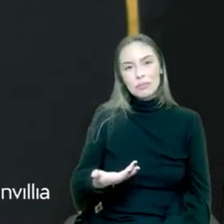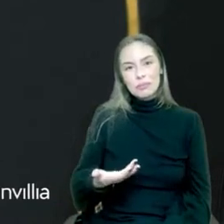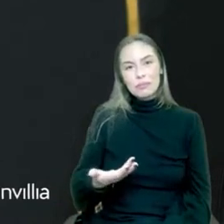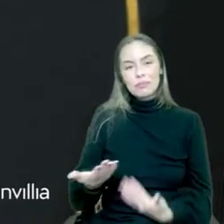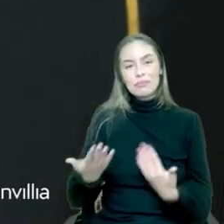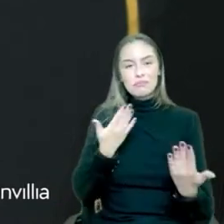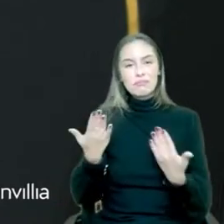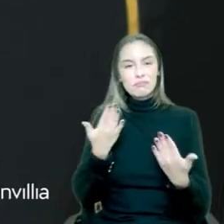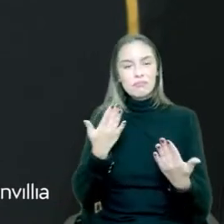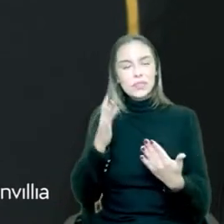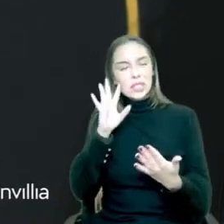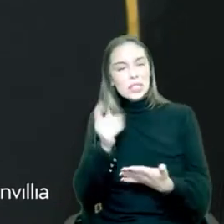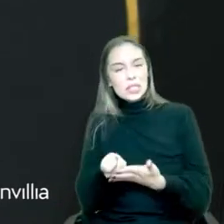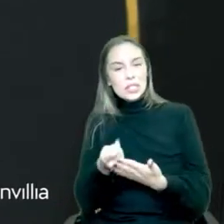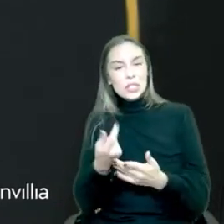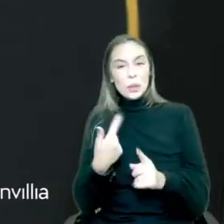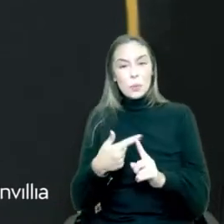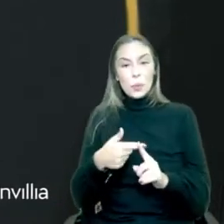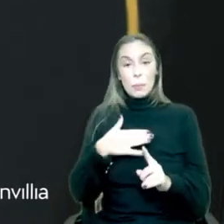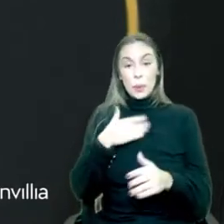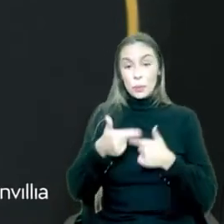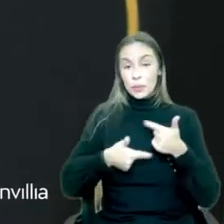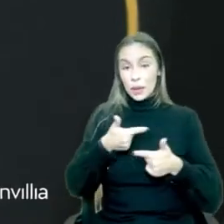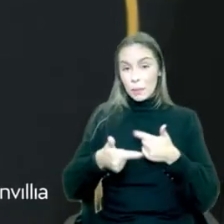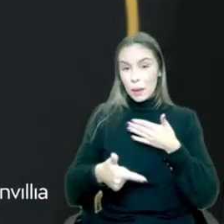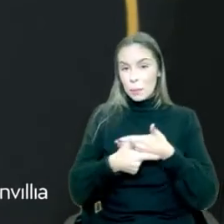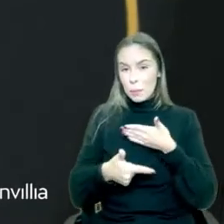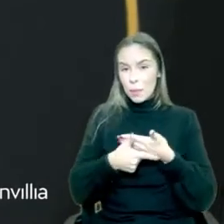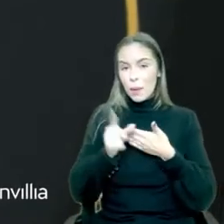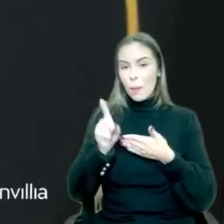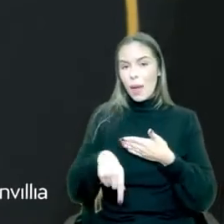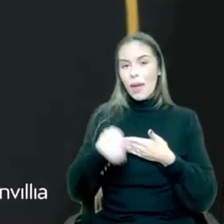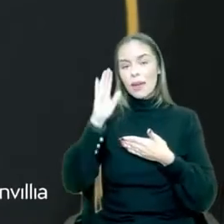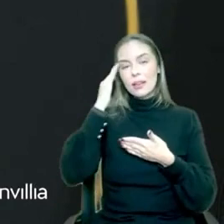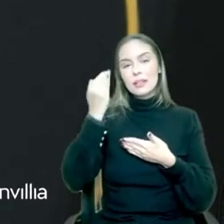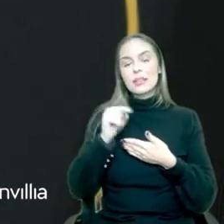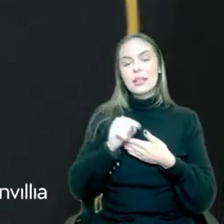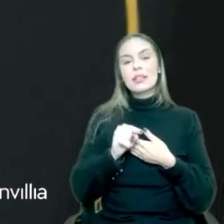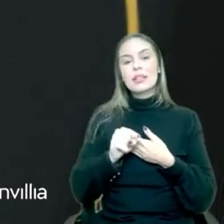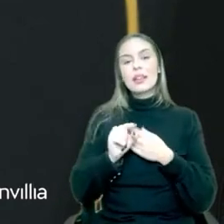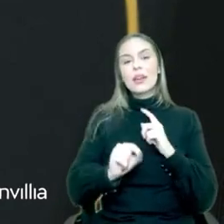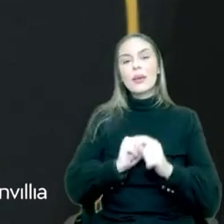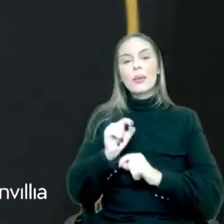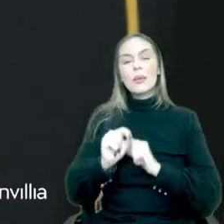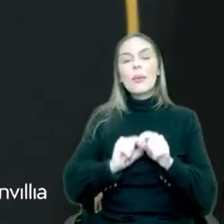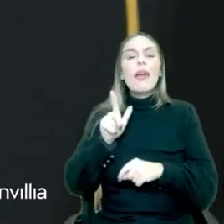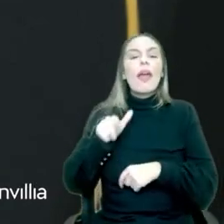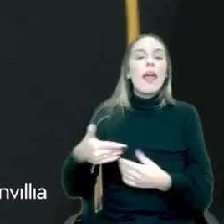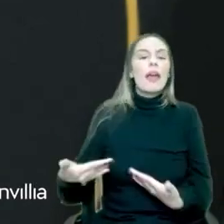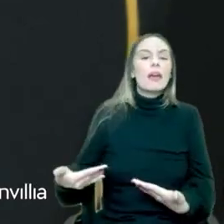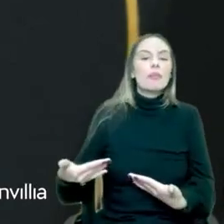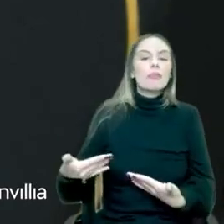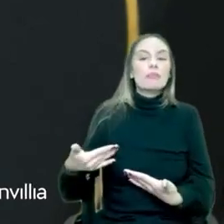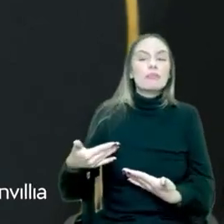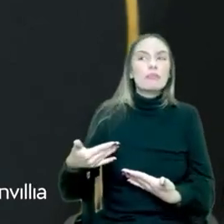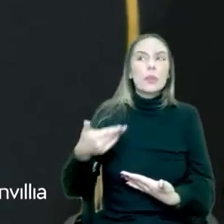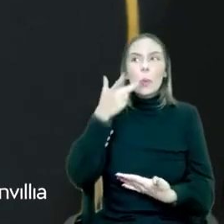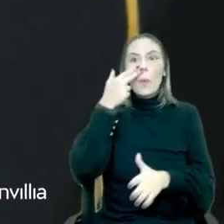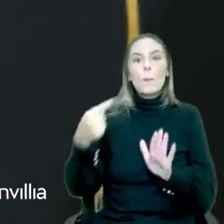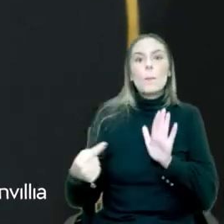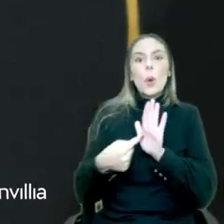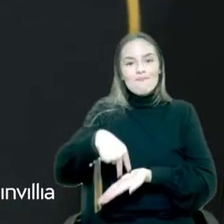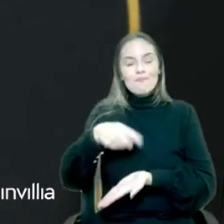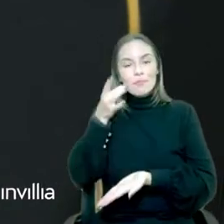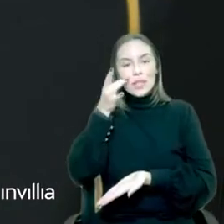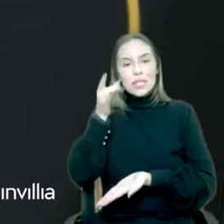my job is to understand what are the key necessities from the